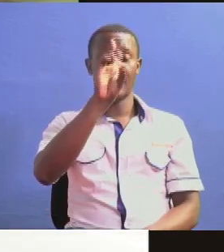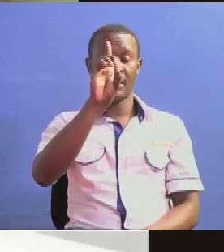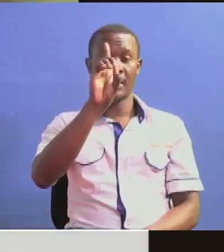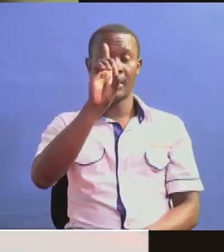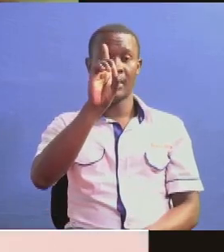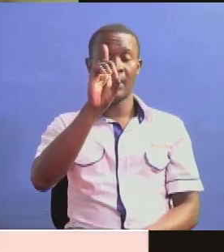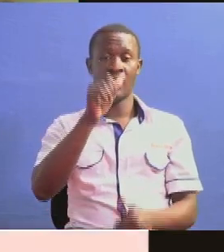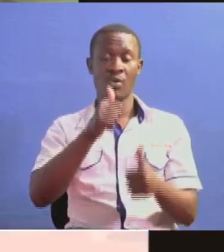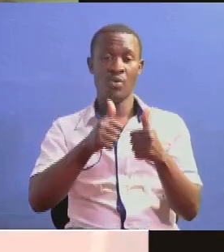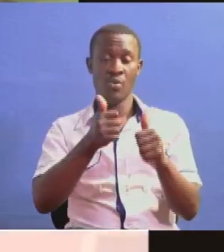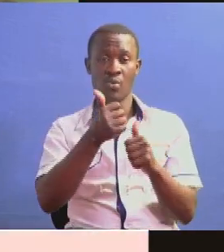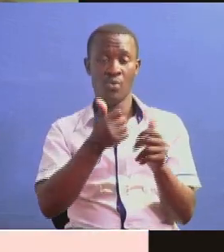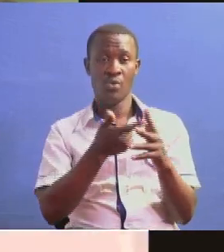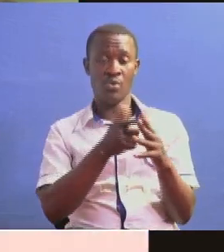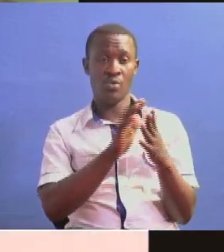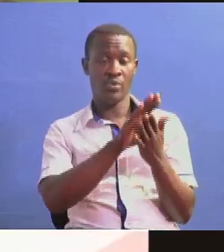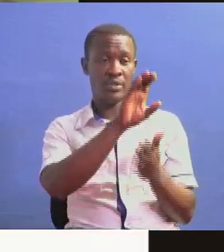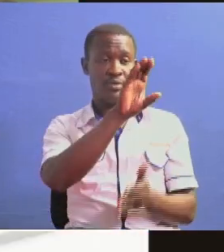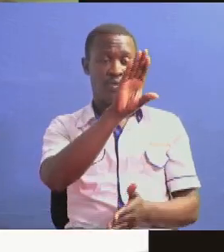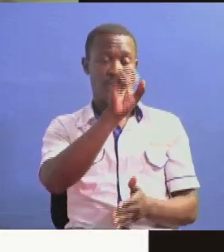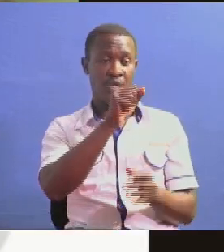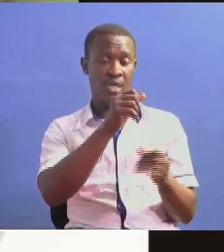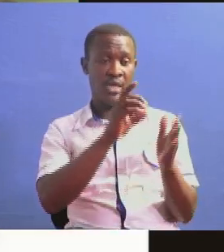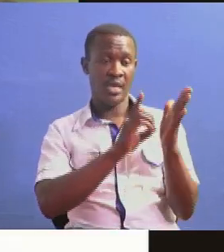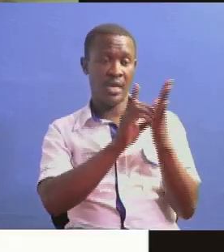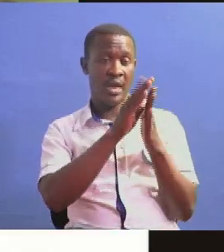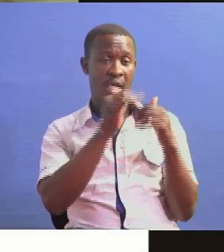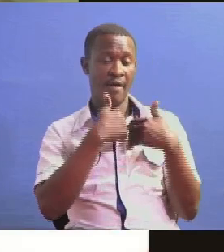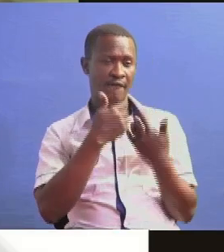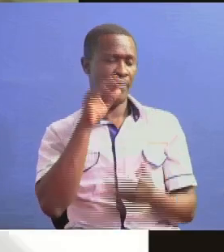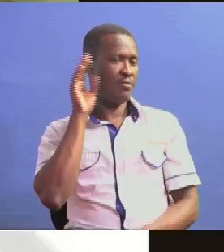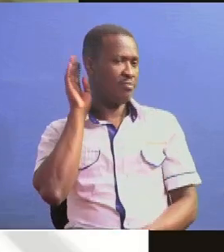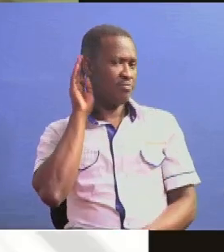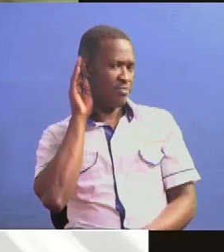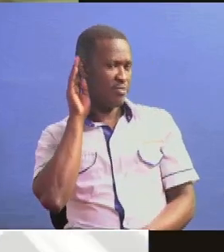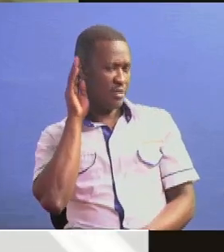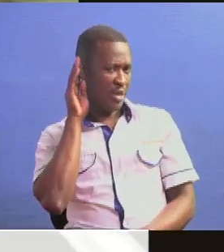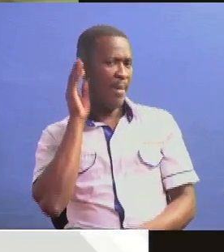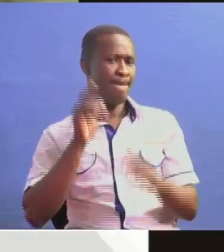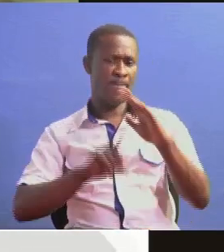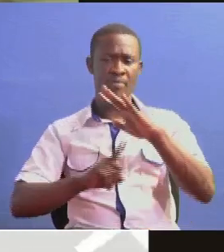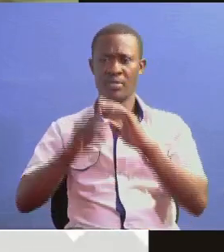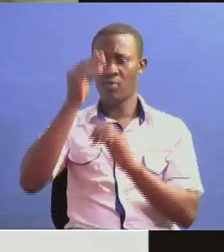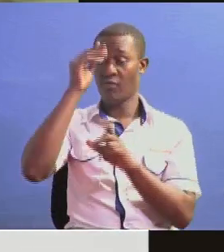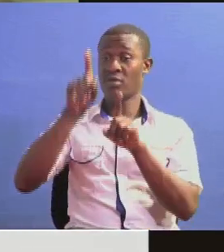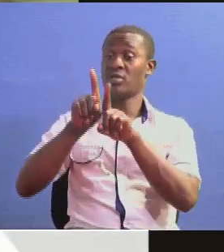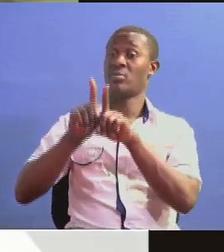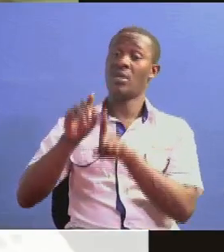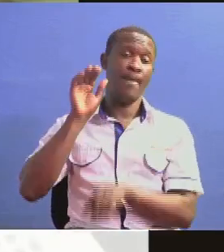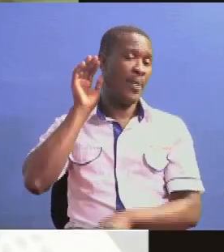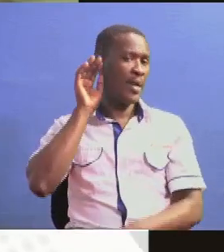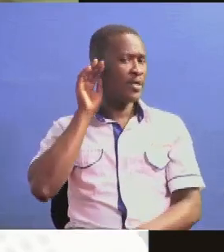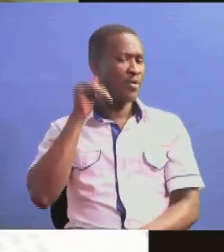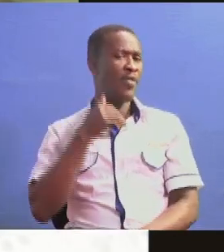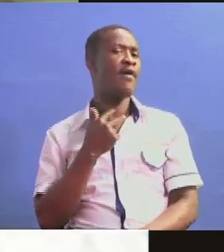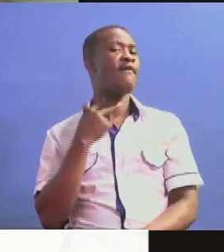Development, which is charged with the curriculum development, has been listening, and the Ministry of Education has also been listening to the voice